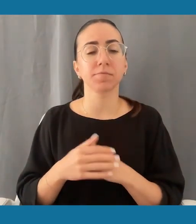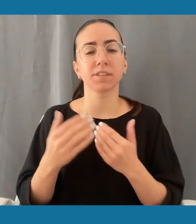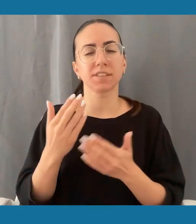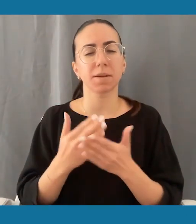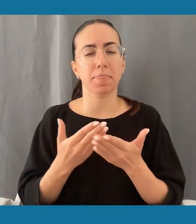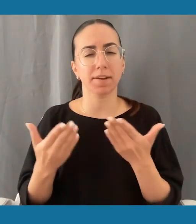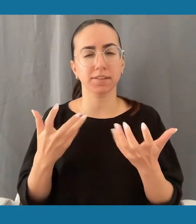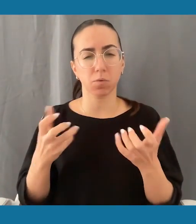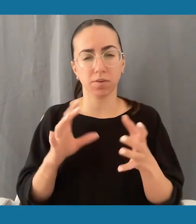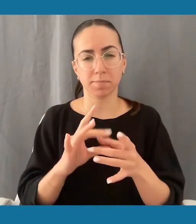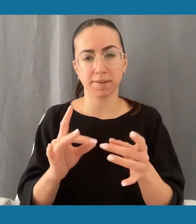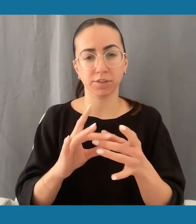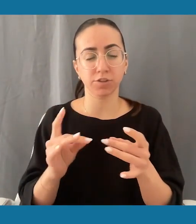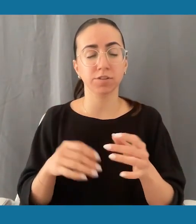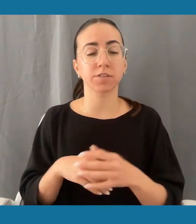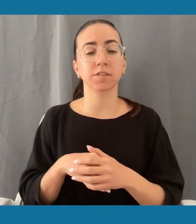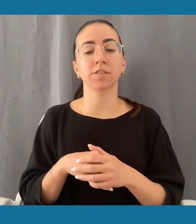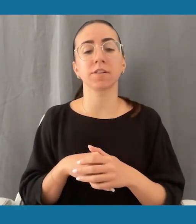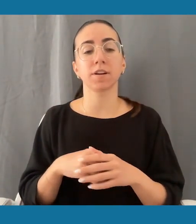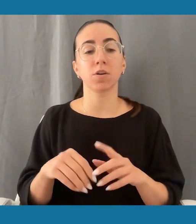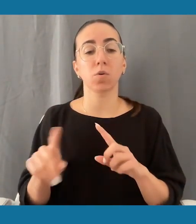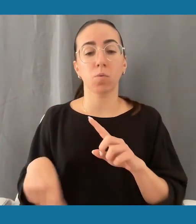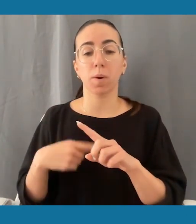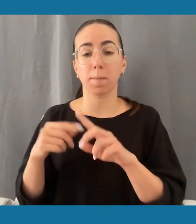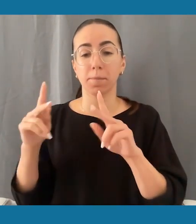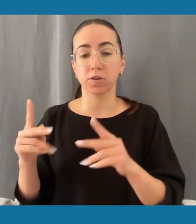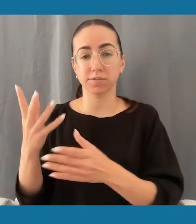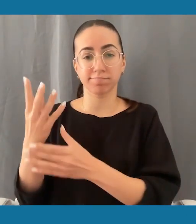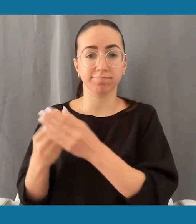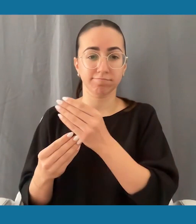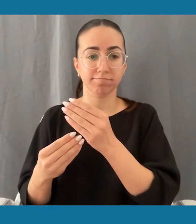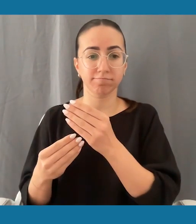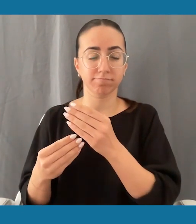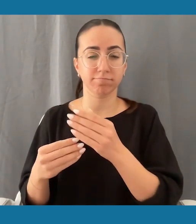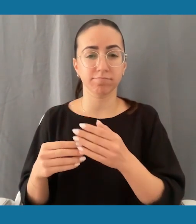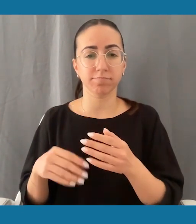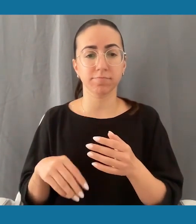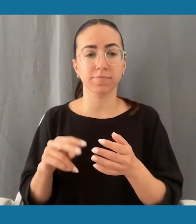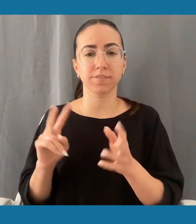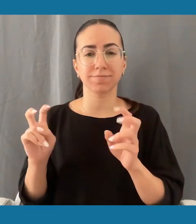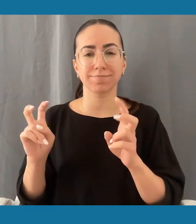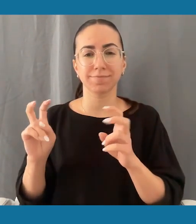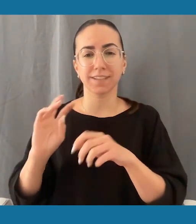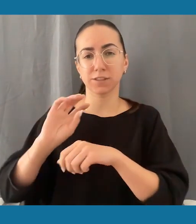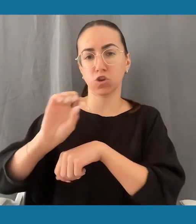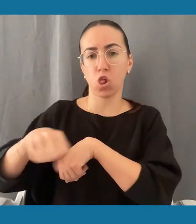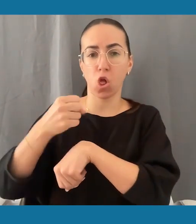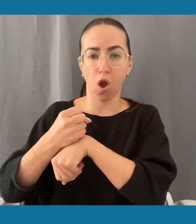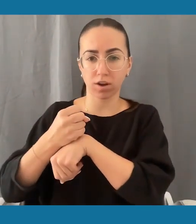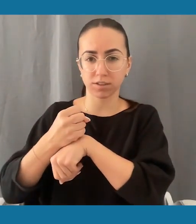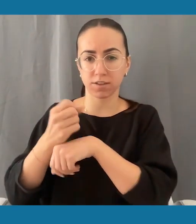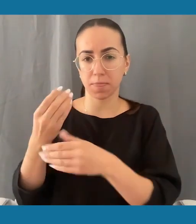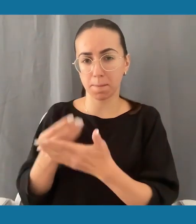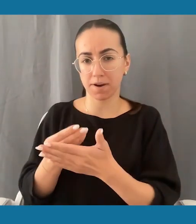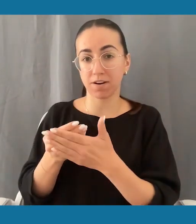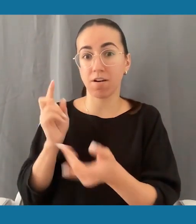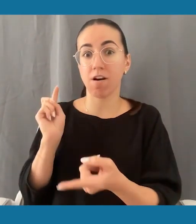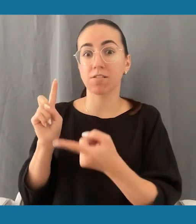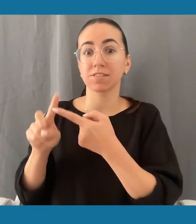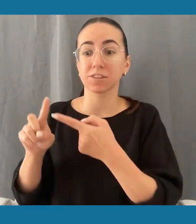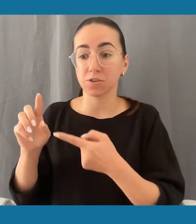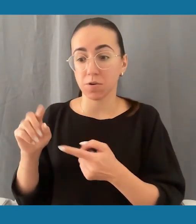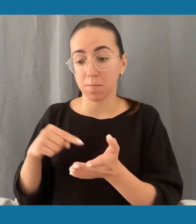here, that when a person dies, it acts as a lock on the funds in the trust until Medicaid